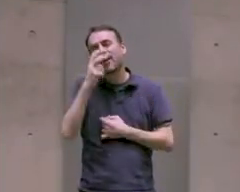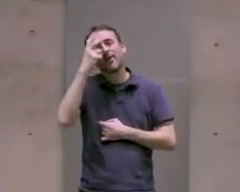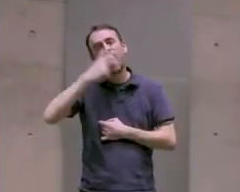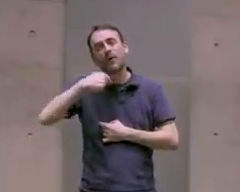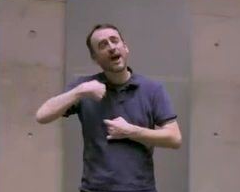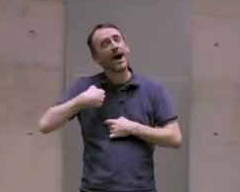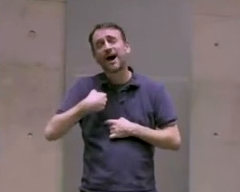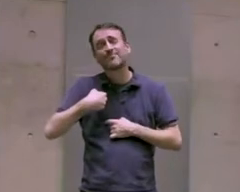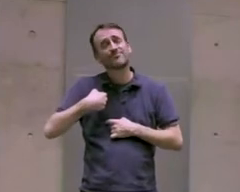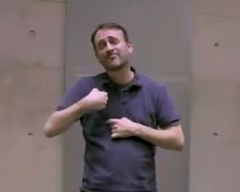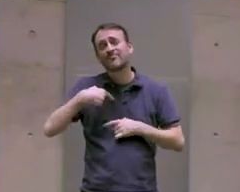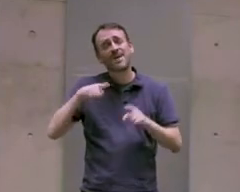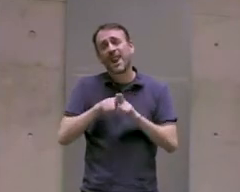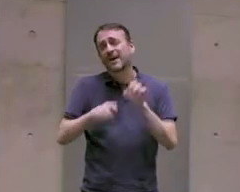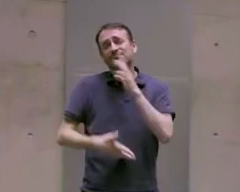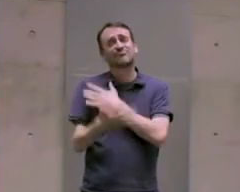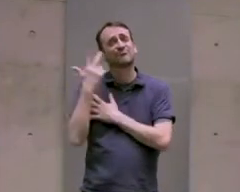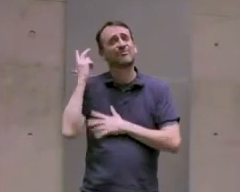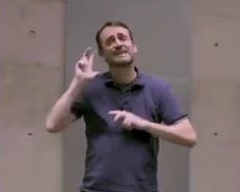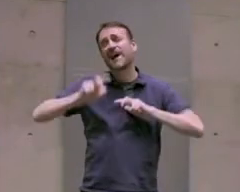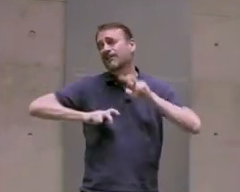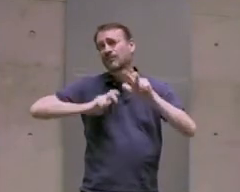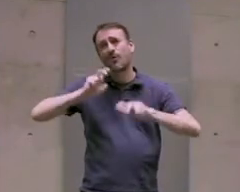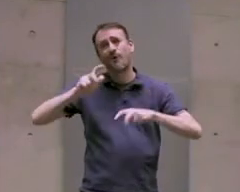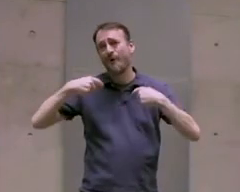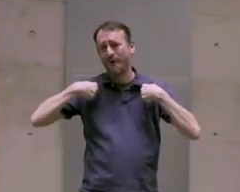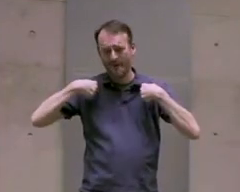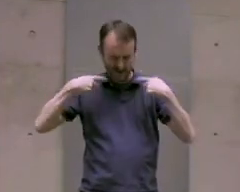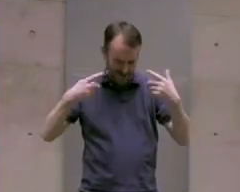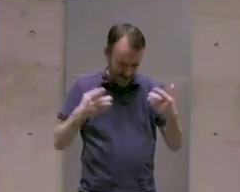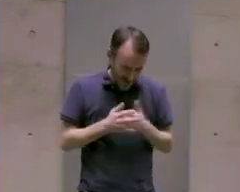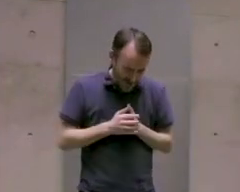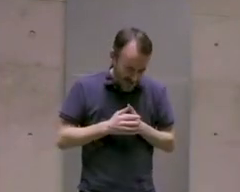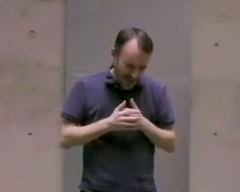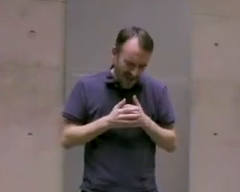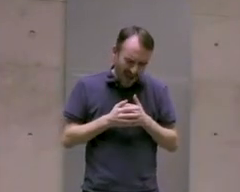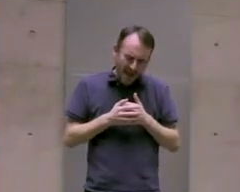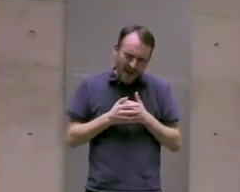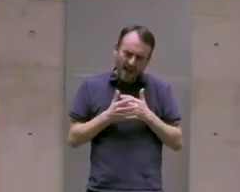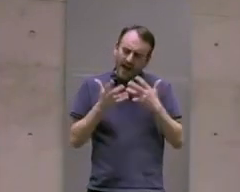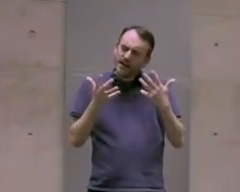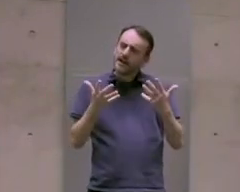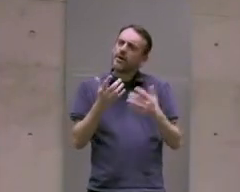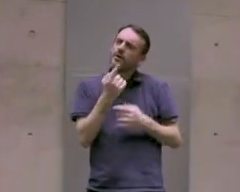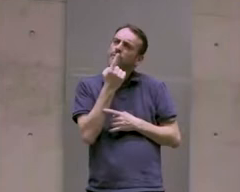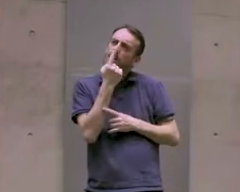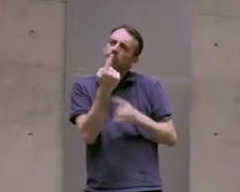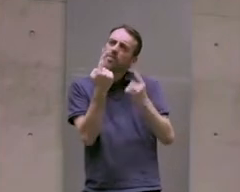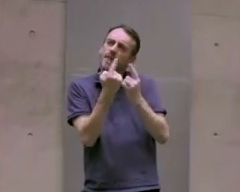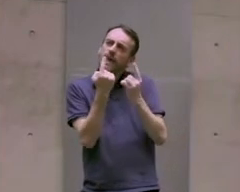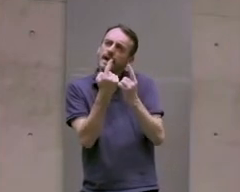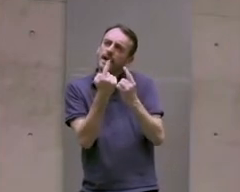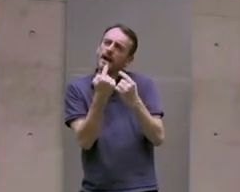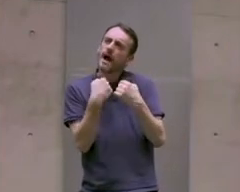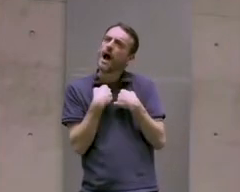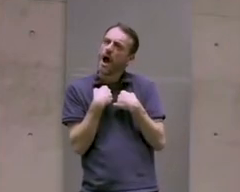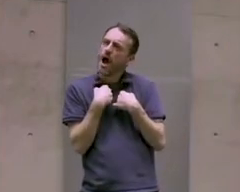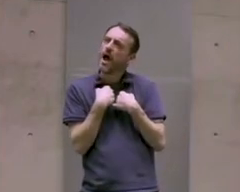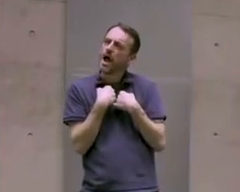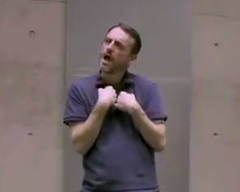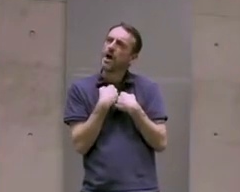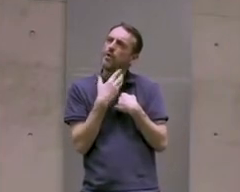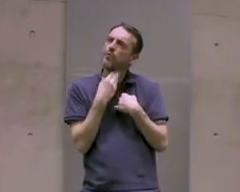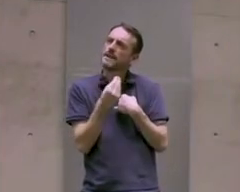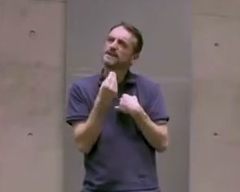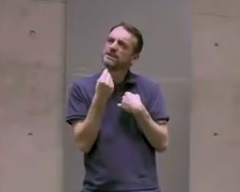dinosaur. No, I think being interesting, I think as well, one thing that I wish